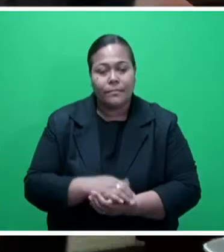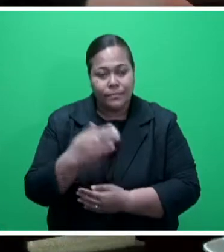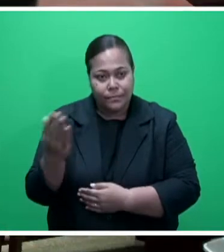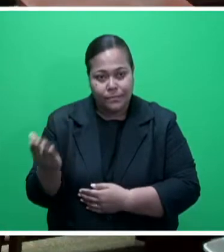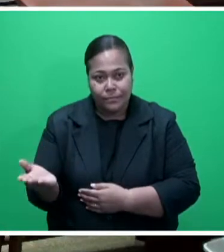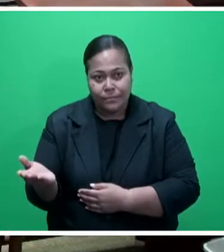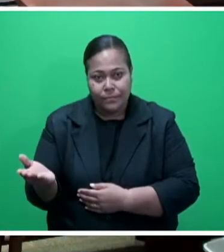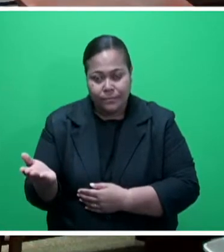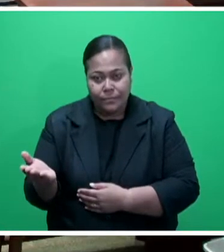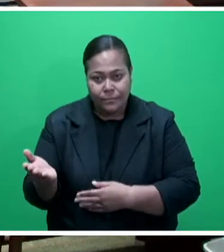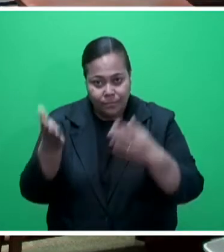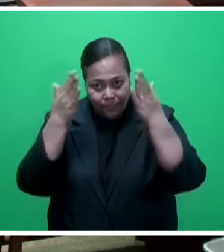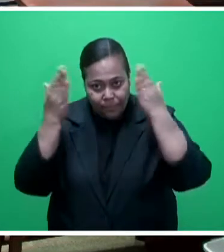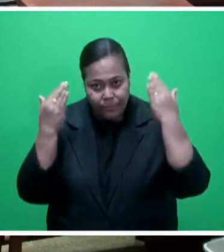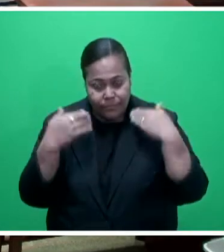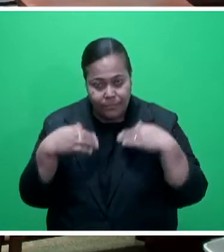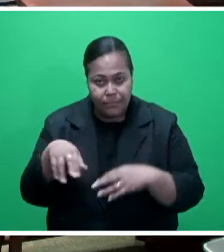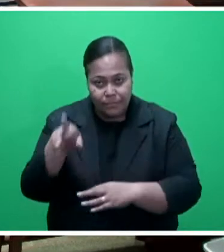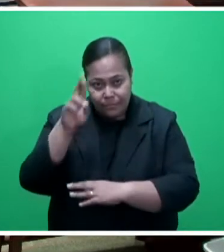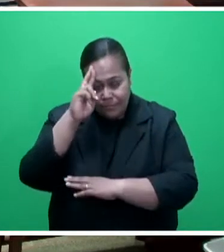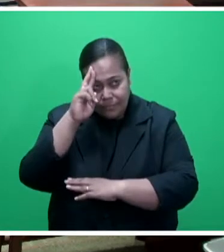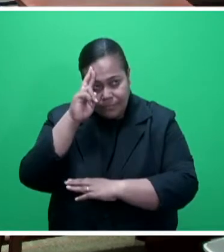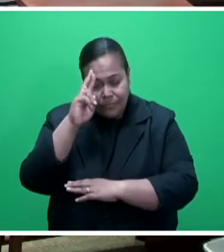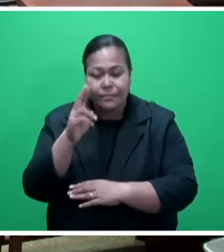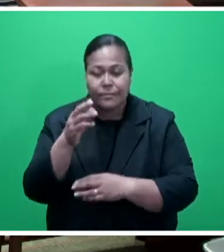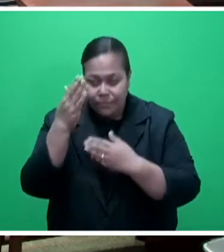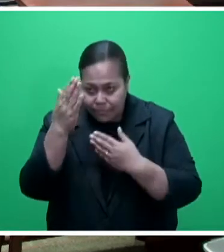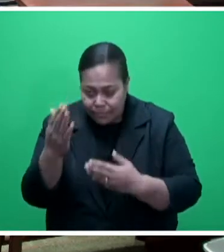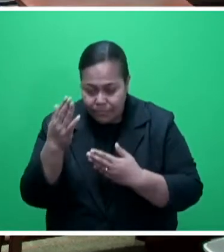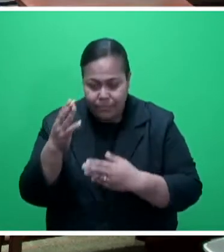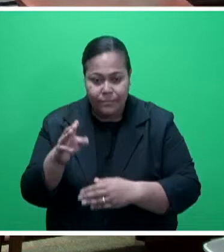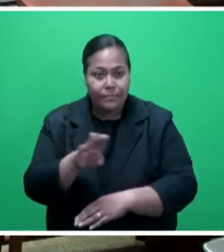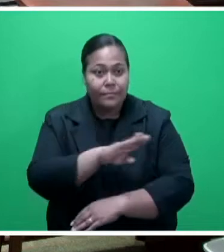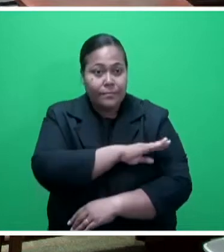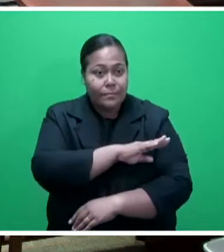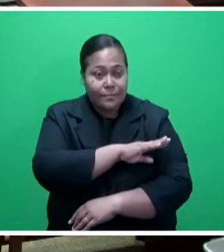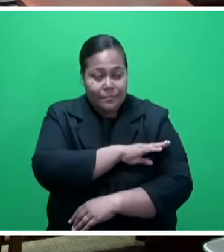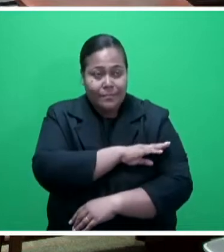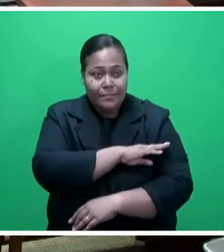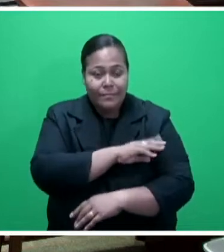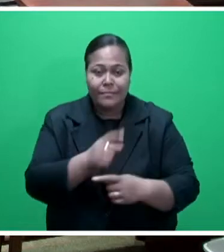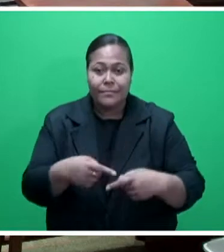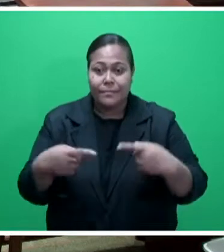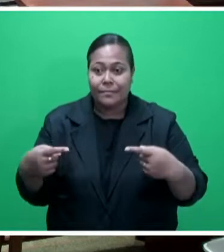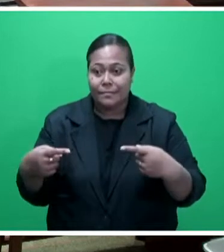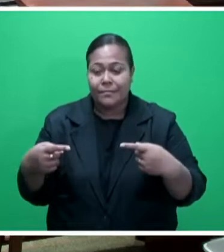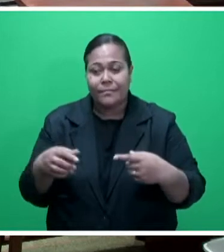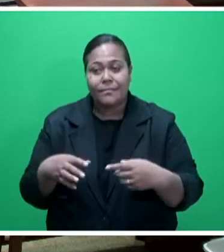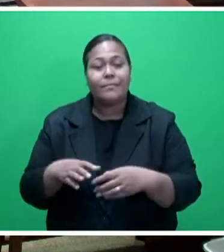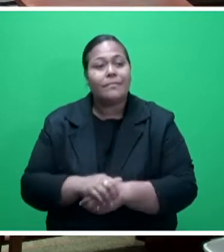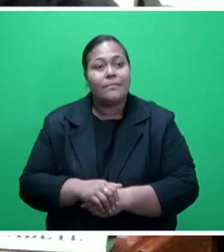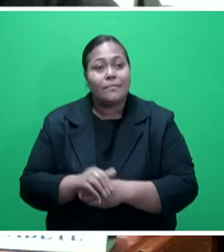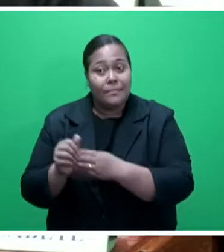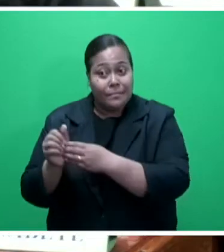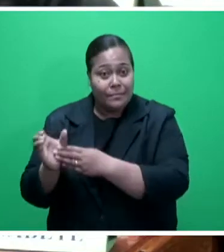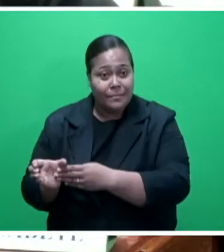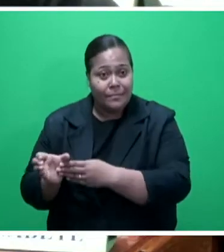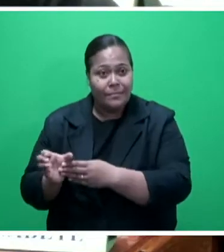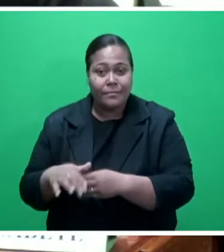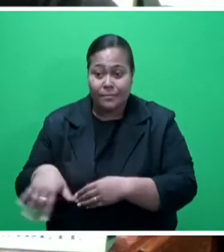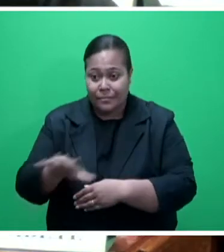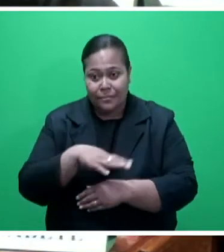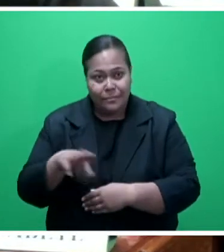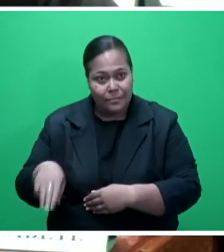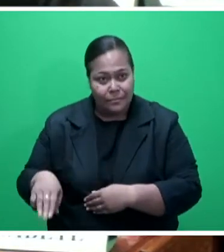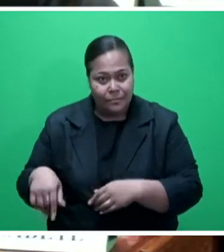Mr. Speaker, sir, the Honourable Prime Minister, the Honourable Leader of the Opposition, and Honourable Members of this August House.